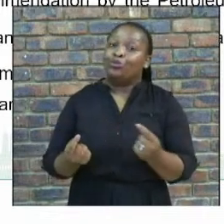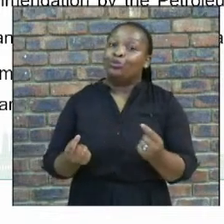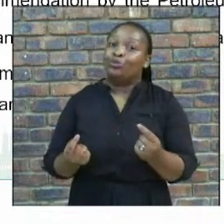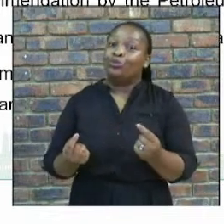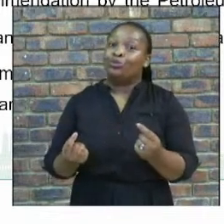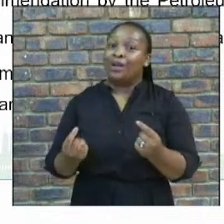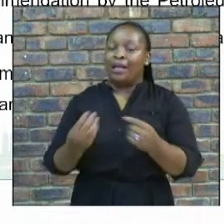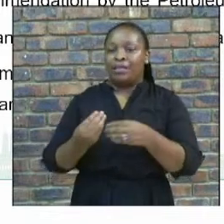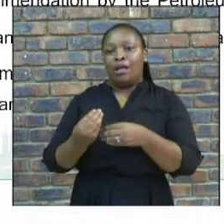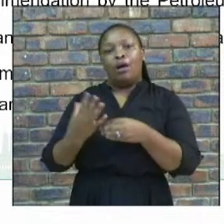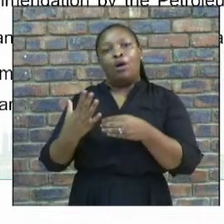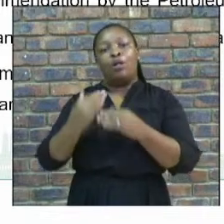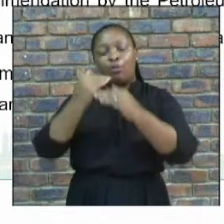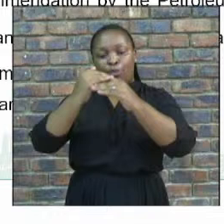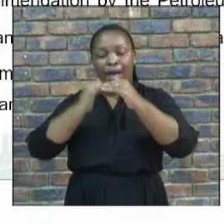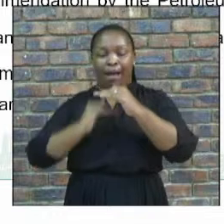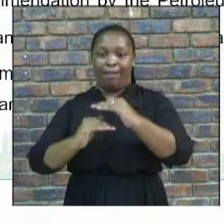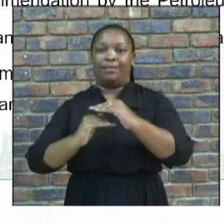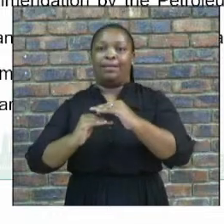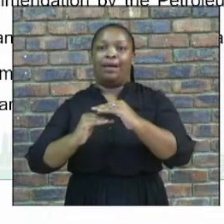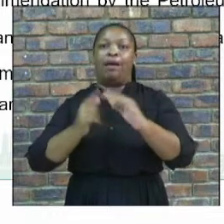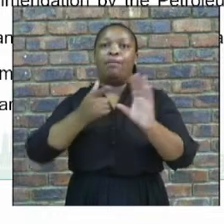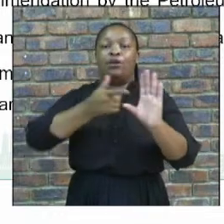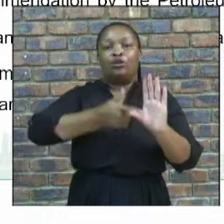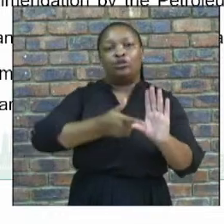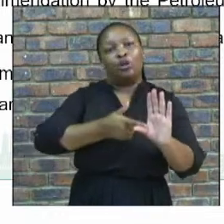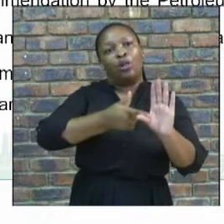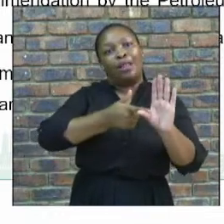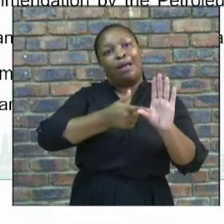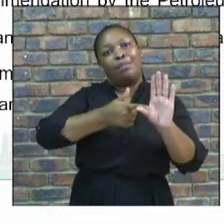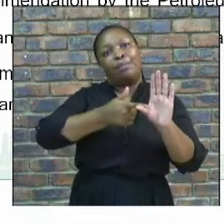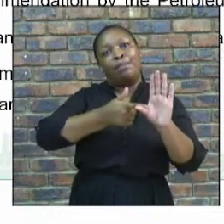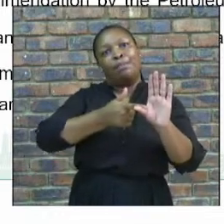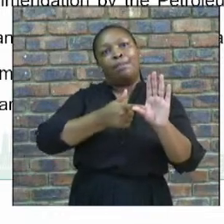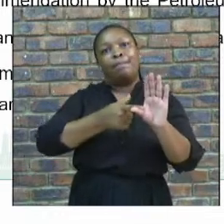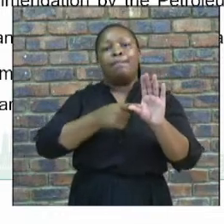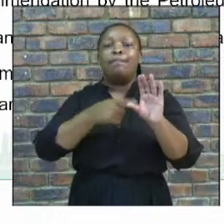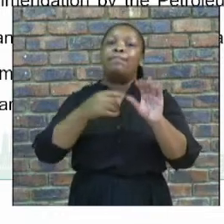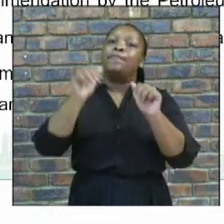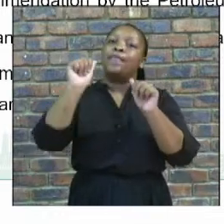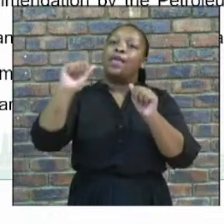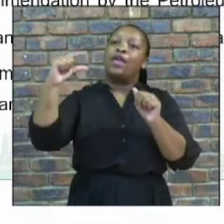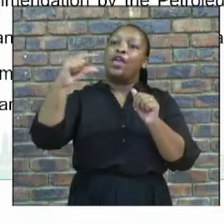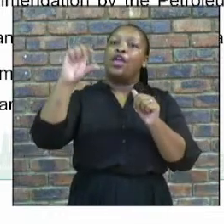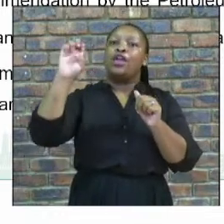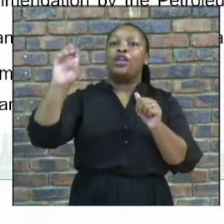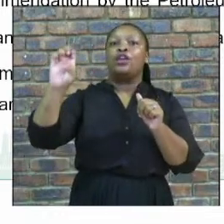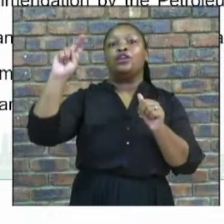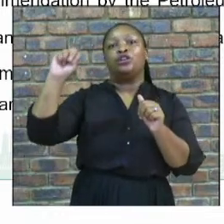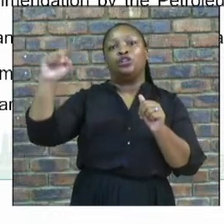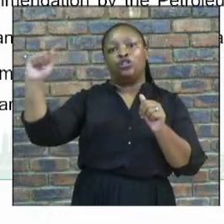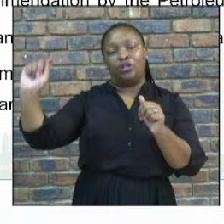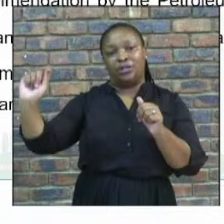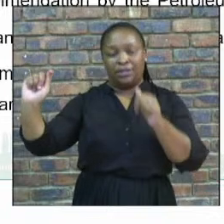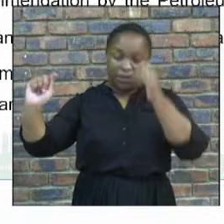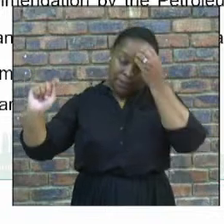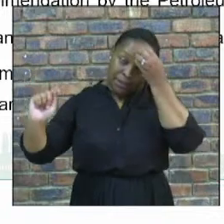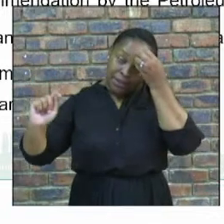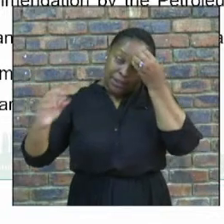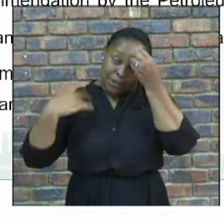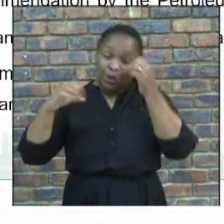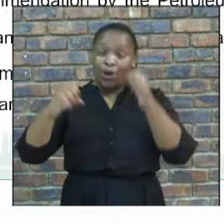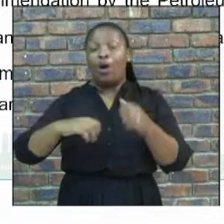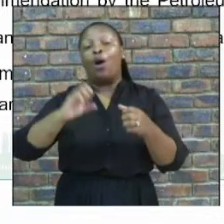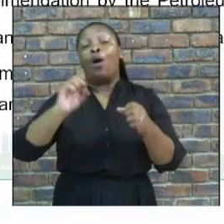Petroleum Agency. Petroleum Agency is PASA, which is our regulator. Their office